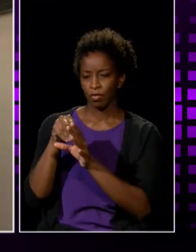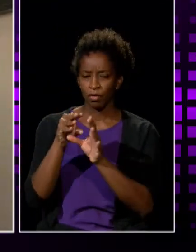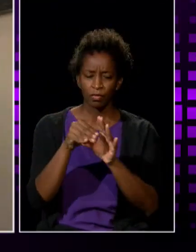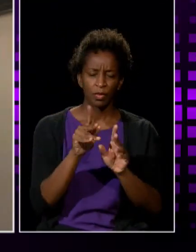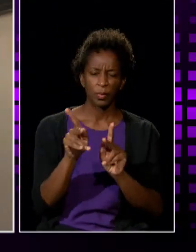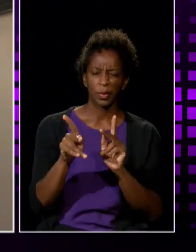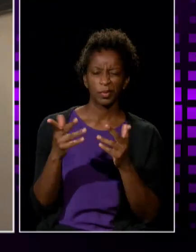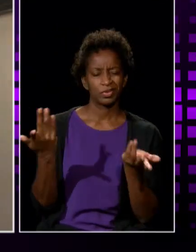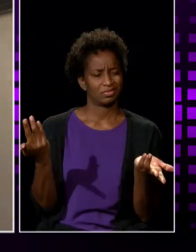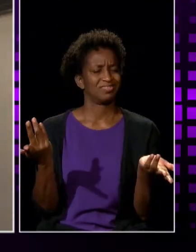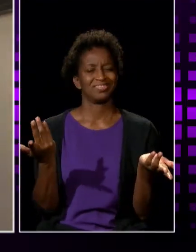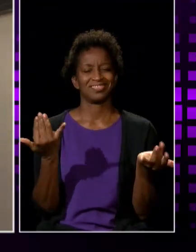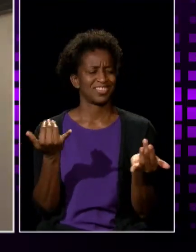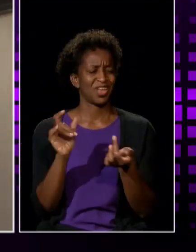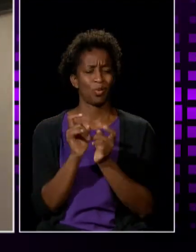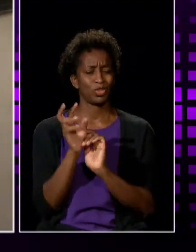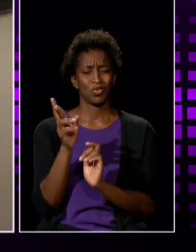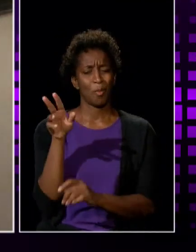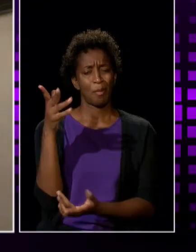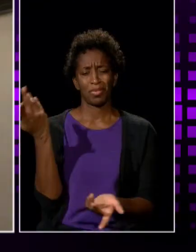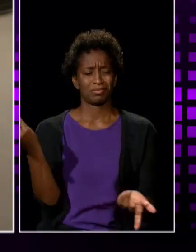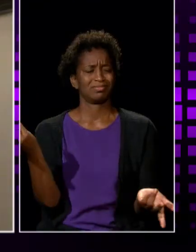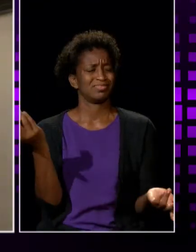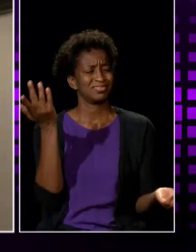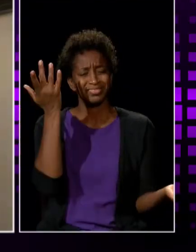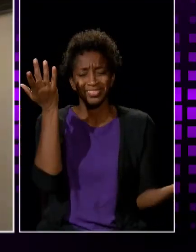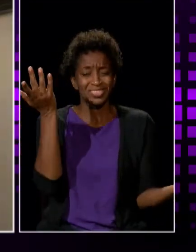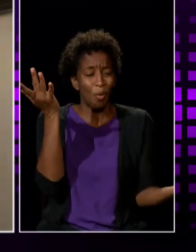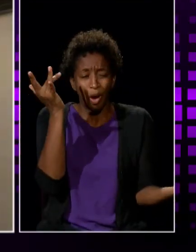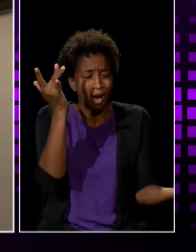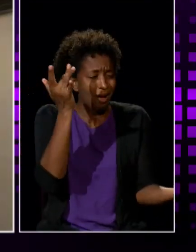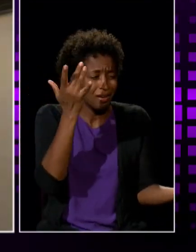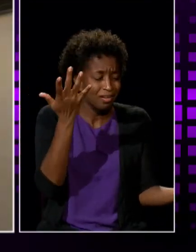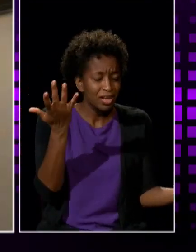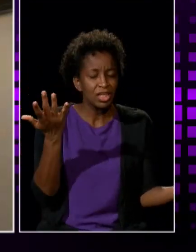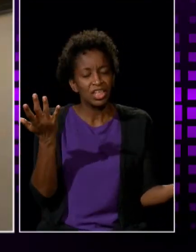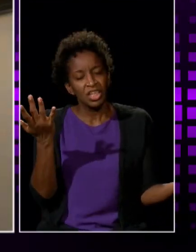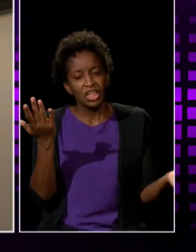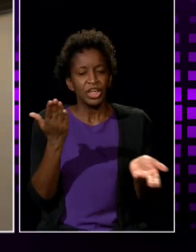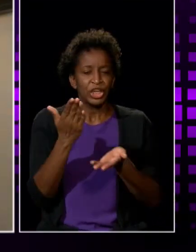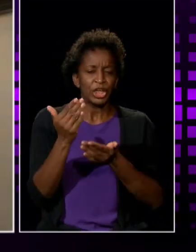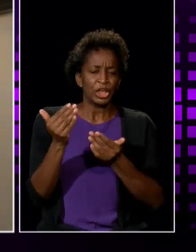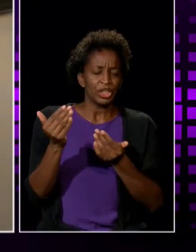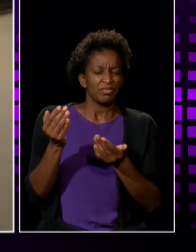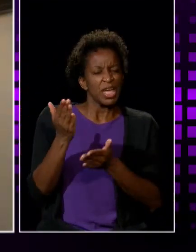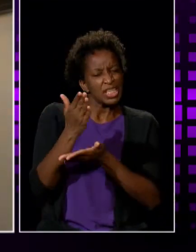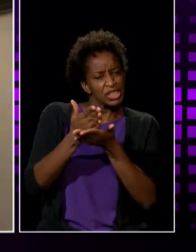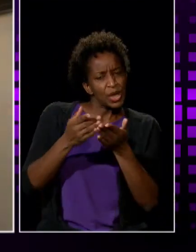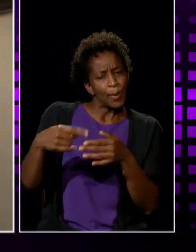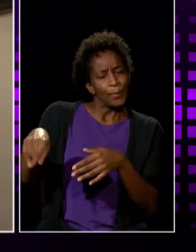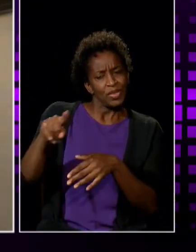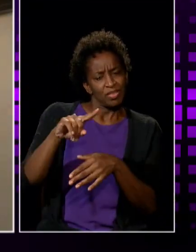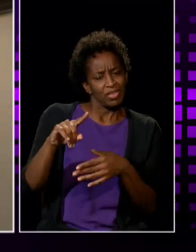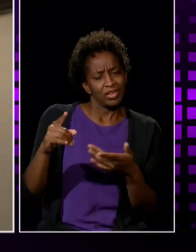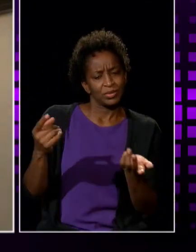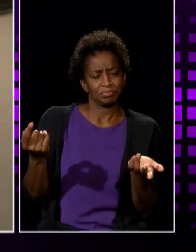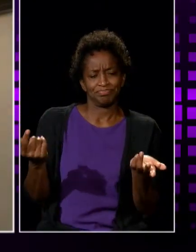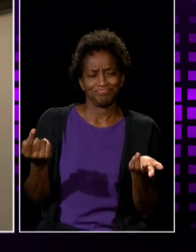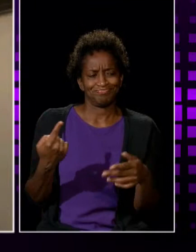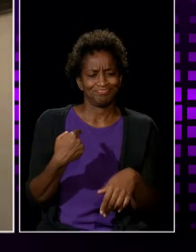why. And then you will hear some guys say, well, I'm a Barbadian, we're